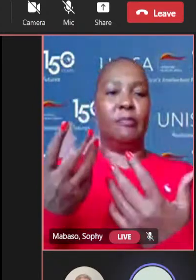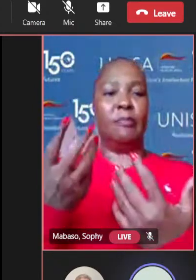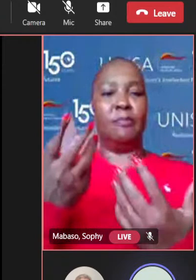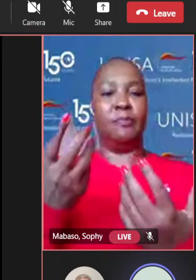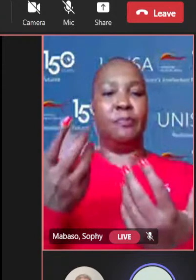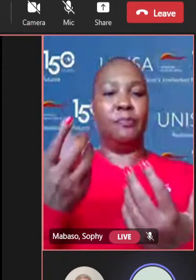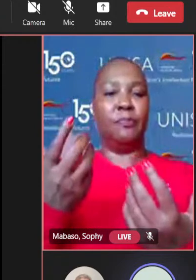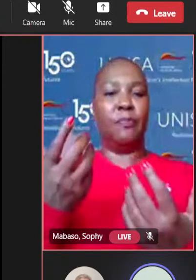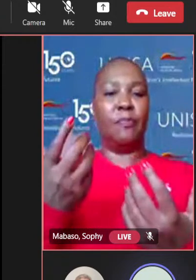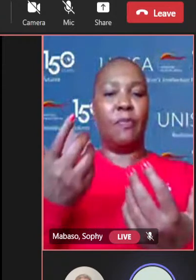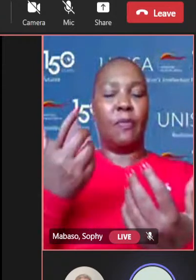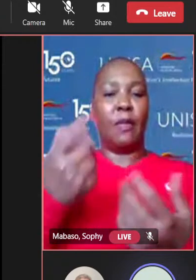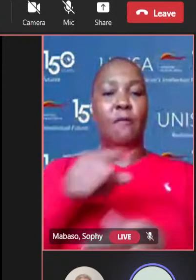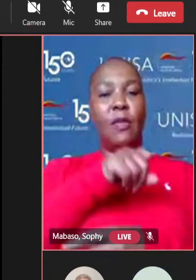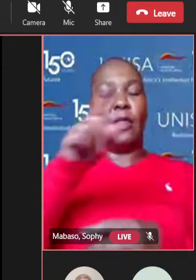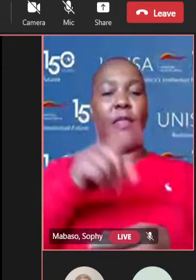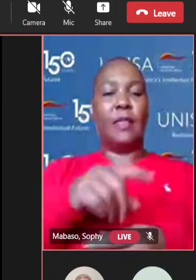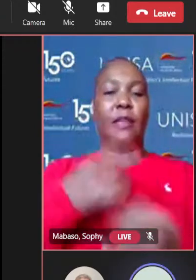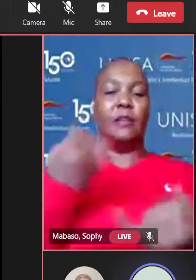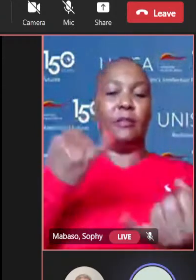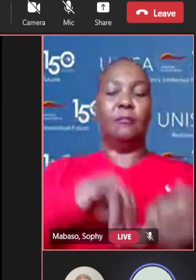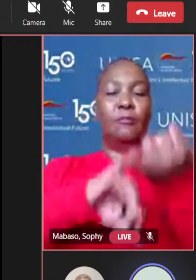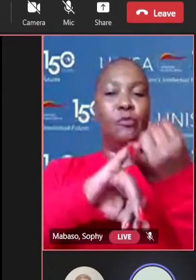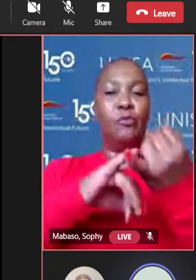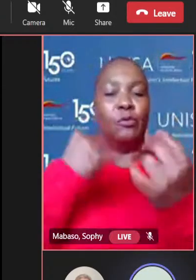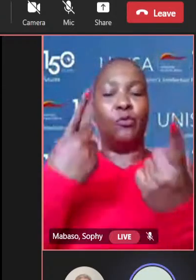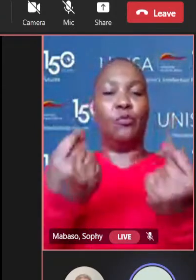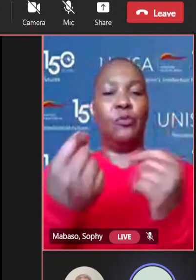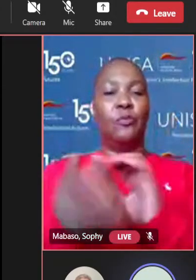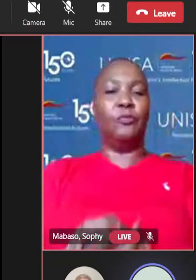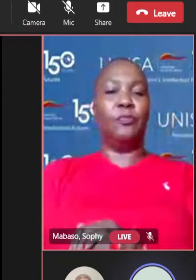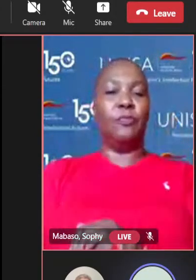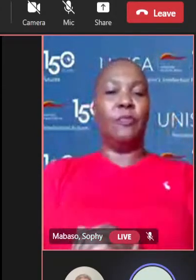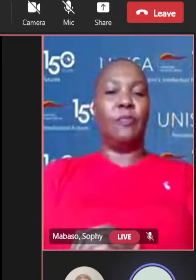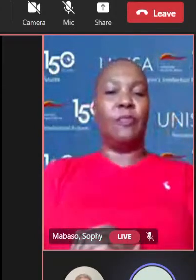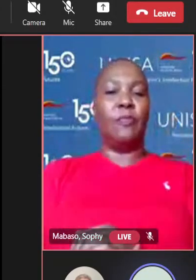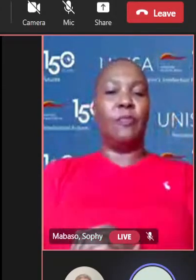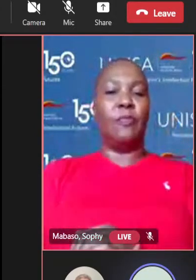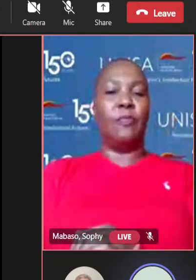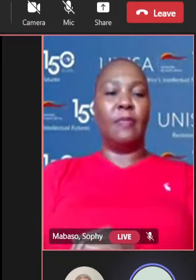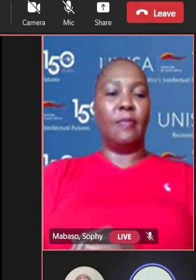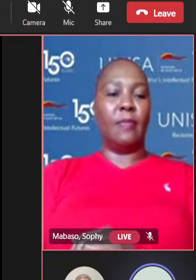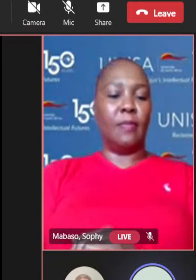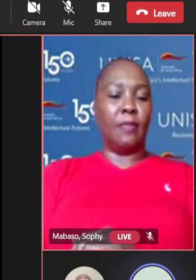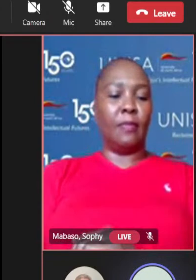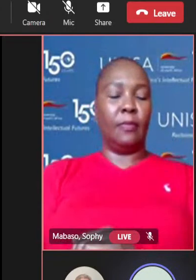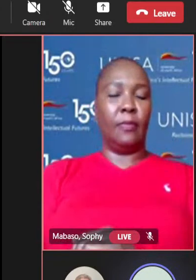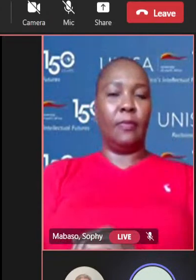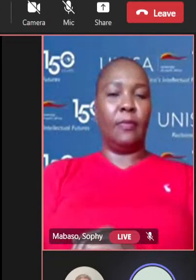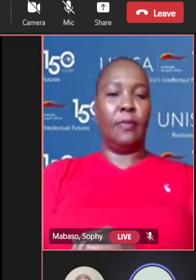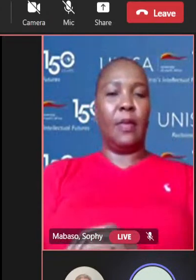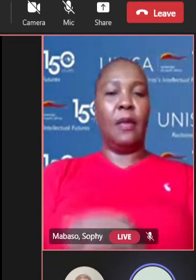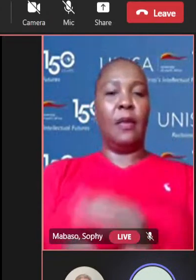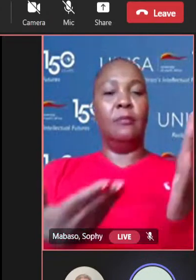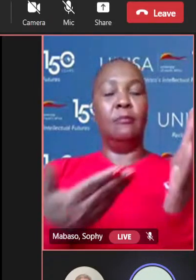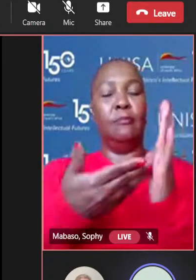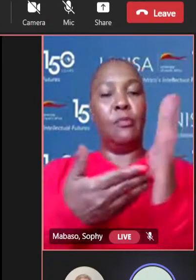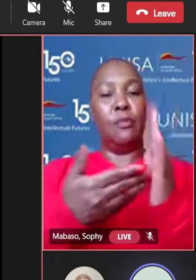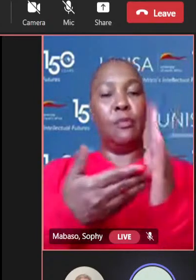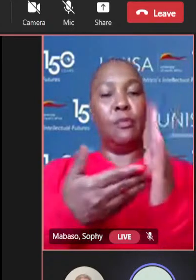for particular modules that you do. It's also what I want to say here, which is very important before I give it to my